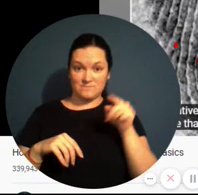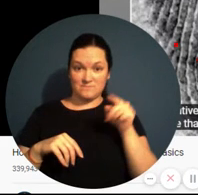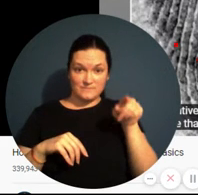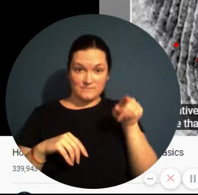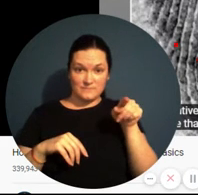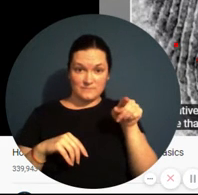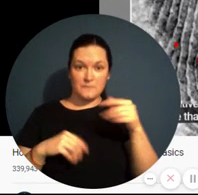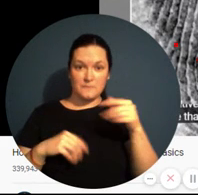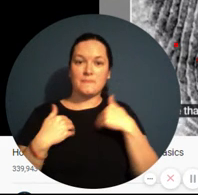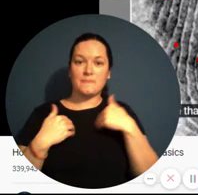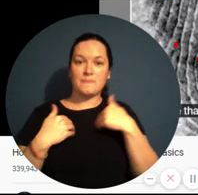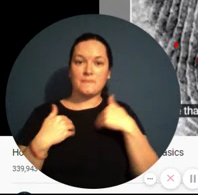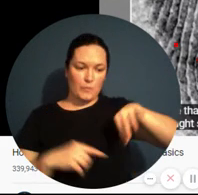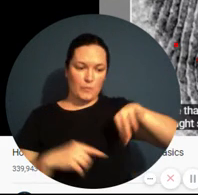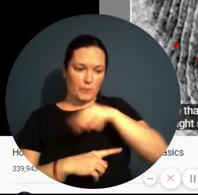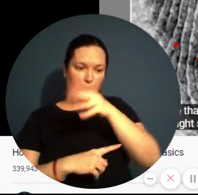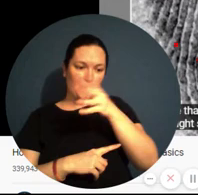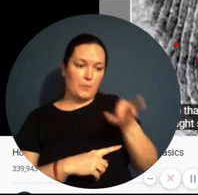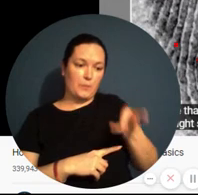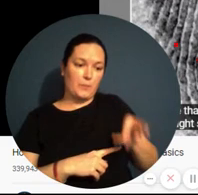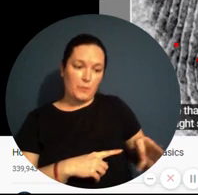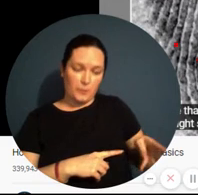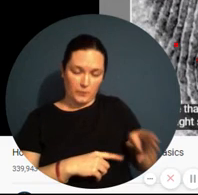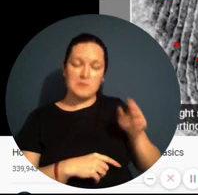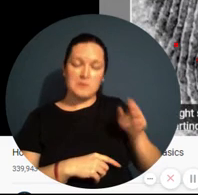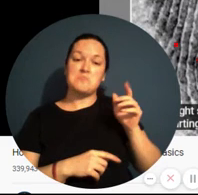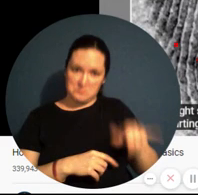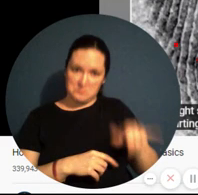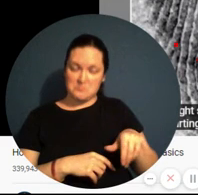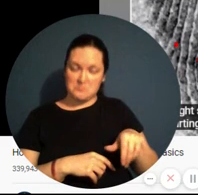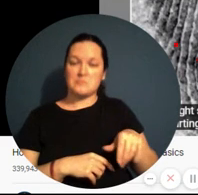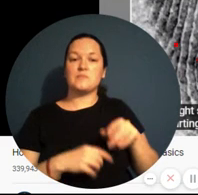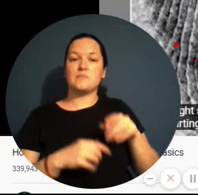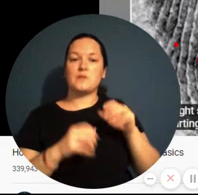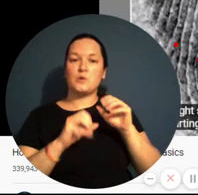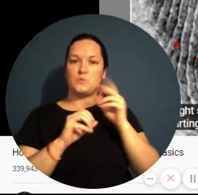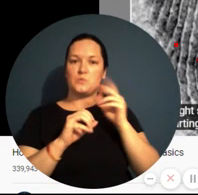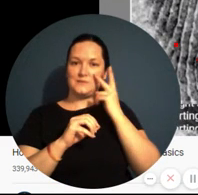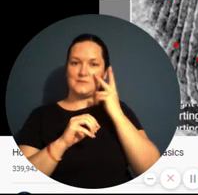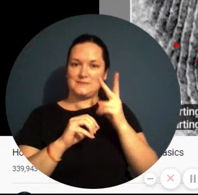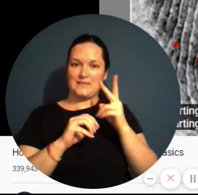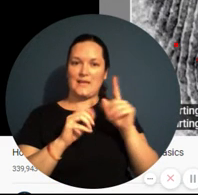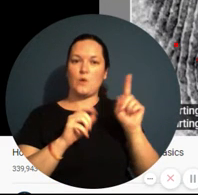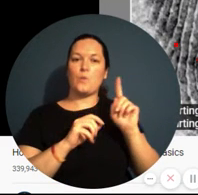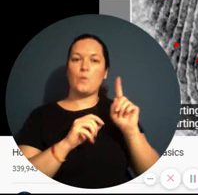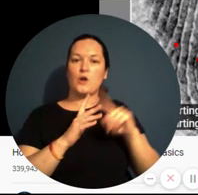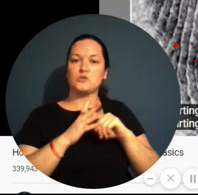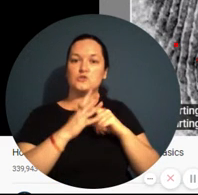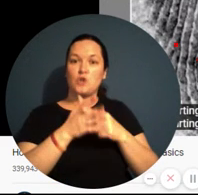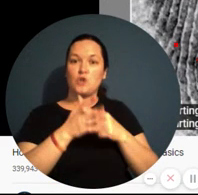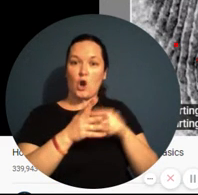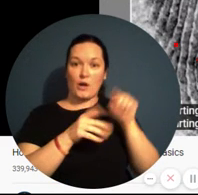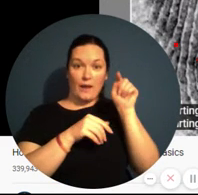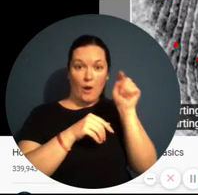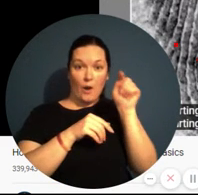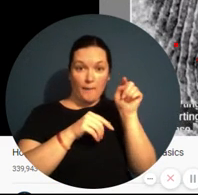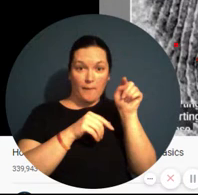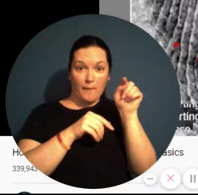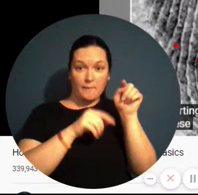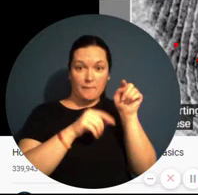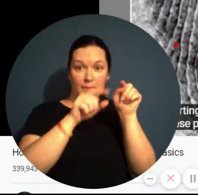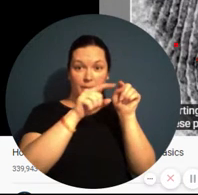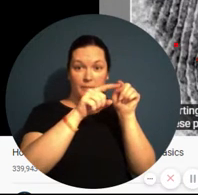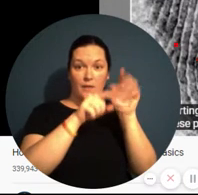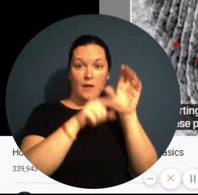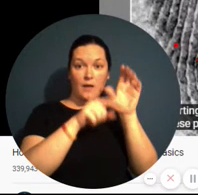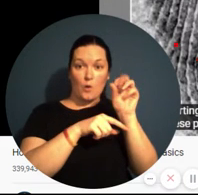is also a right slope loop. We want a clear starting focal point to use as a starting point for the comparison. For these prints, the